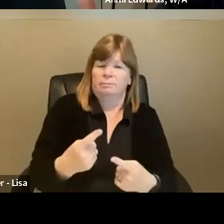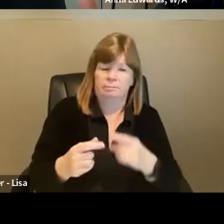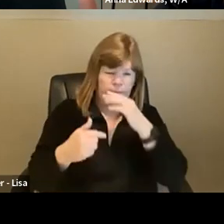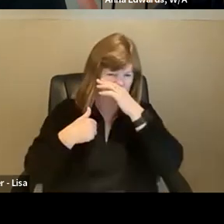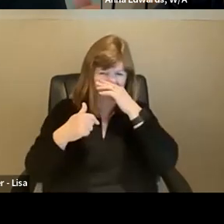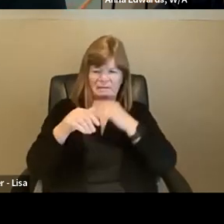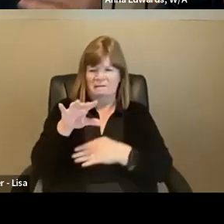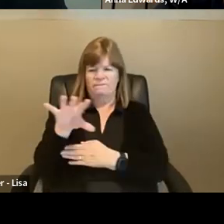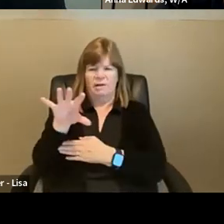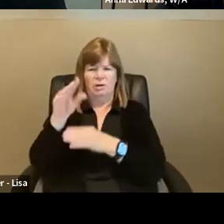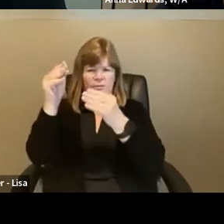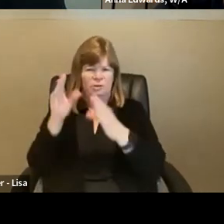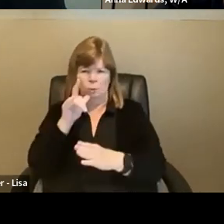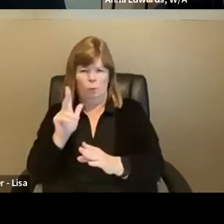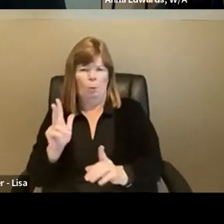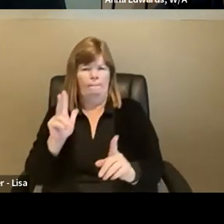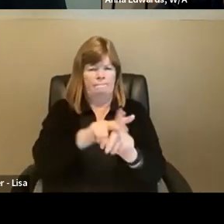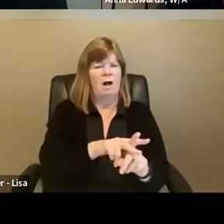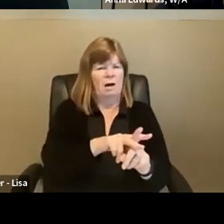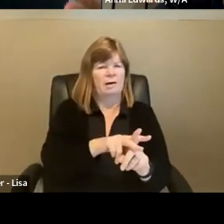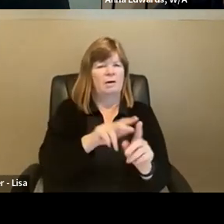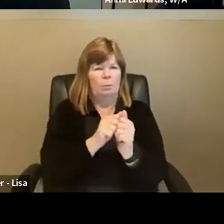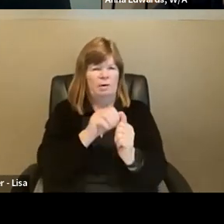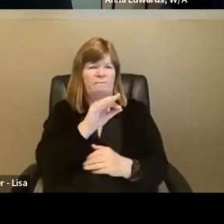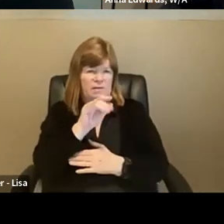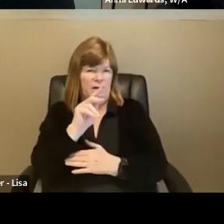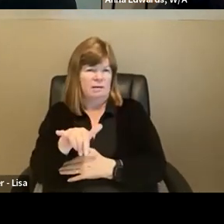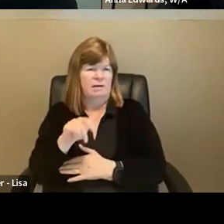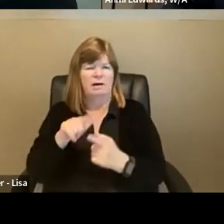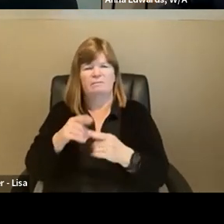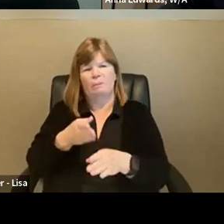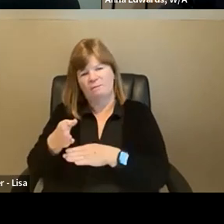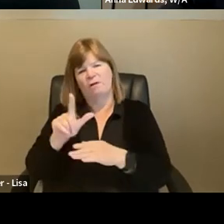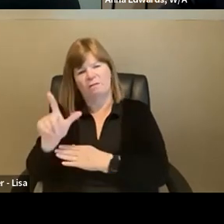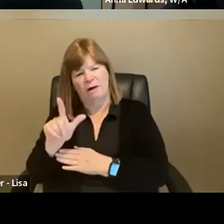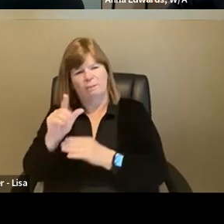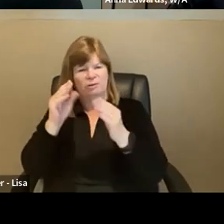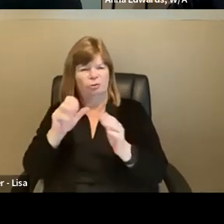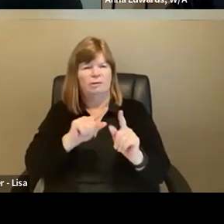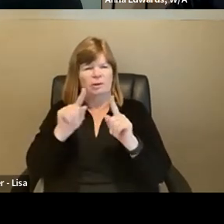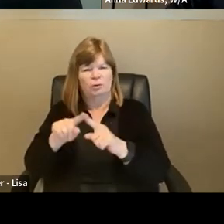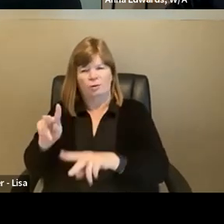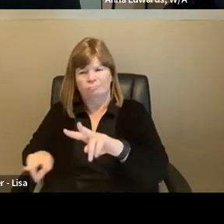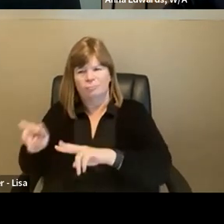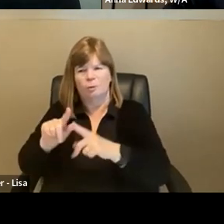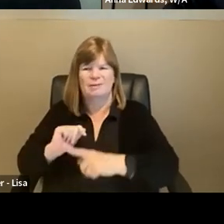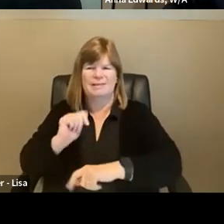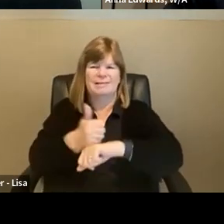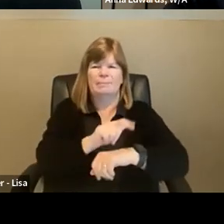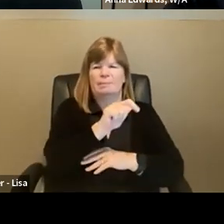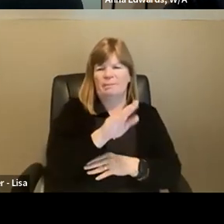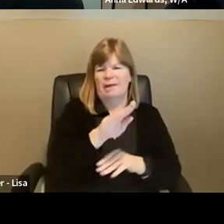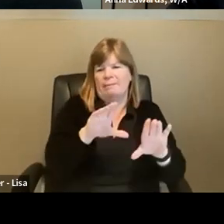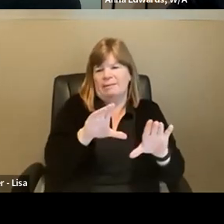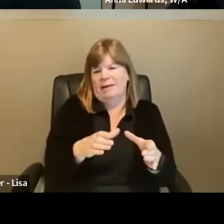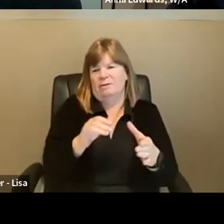of teachers who are implementing with fidelity, and we have now a professional library that teachers can go and look. We're setting up some lab classrooms so that